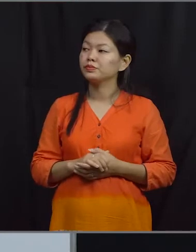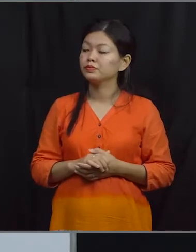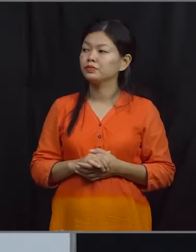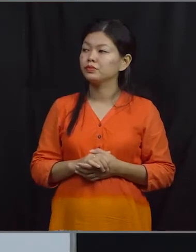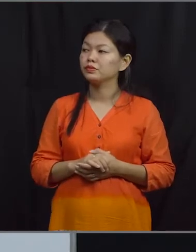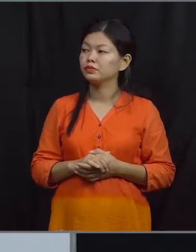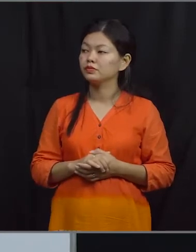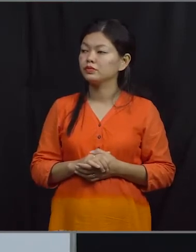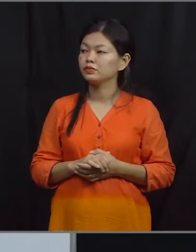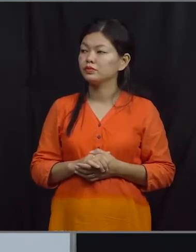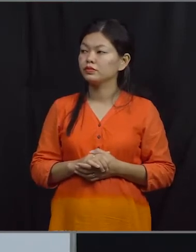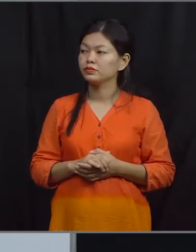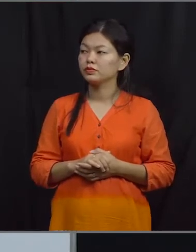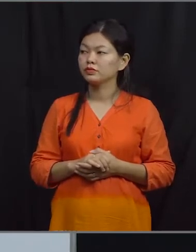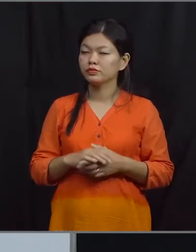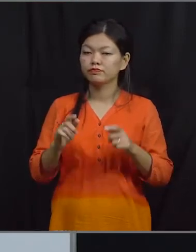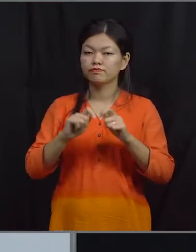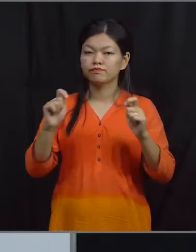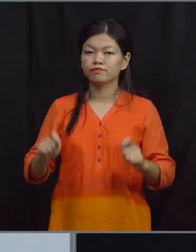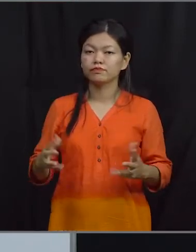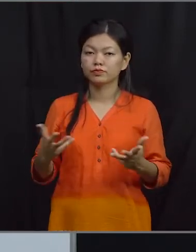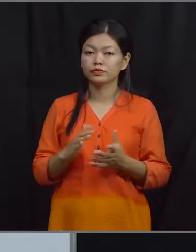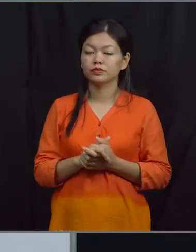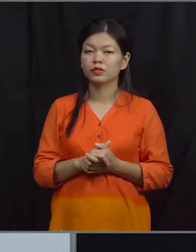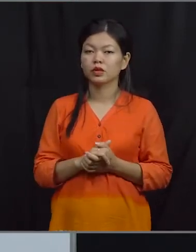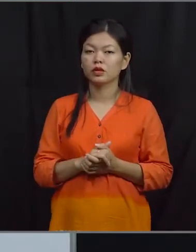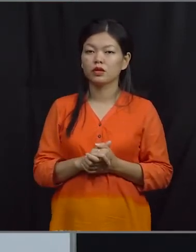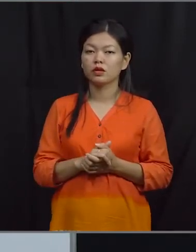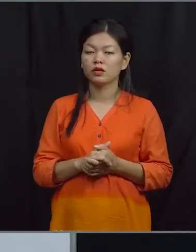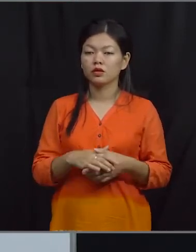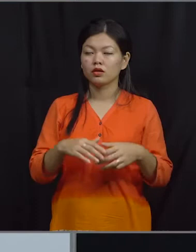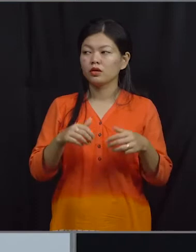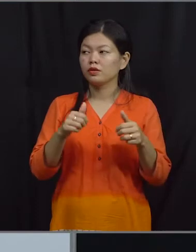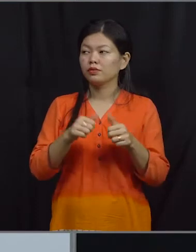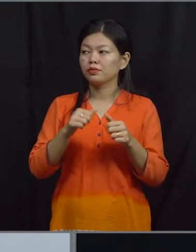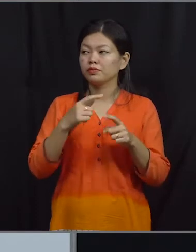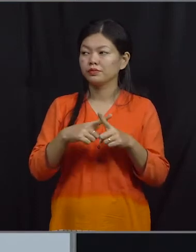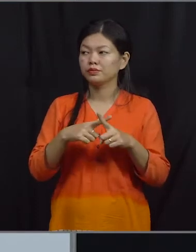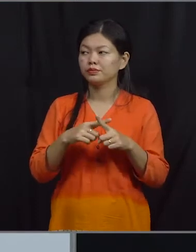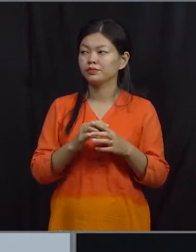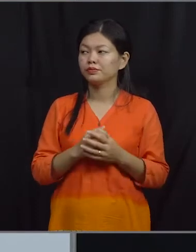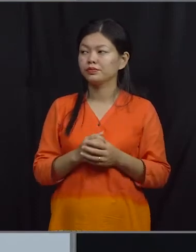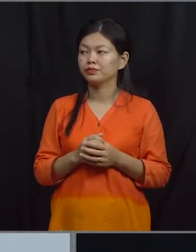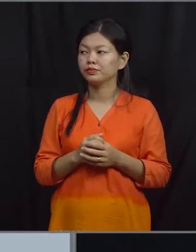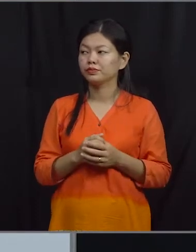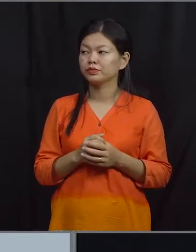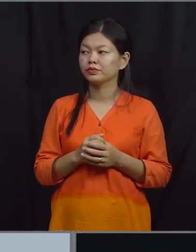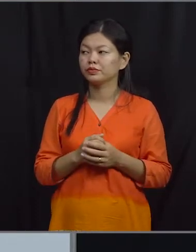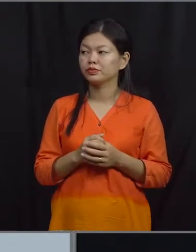Okay. So, the given system, let us write in the form Ax equal to B.